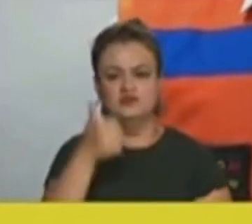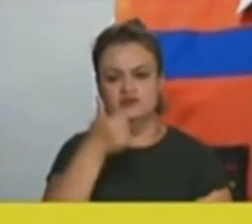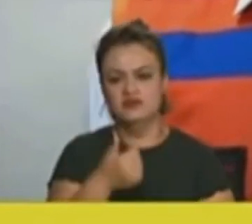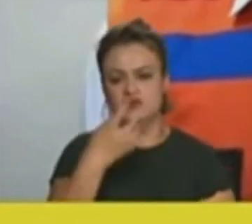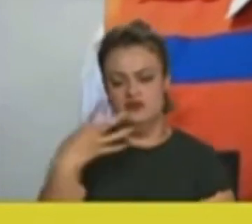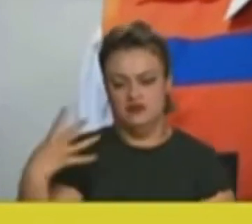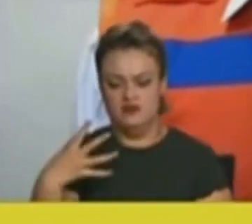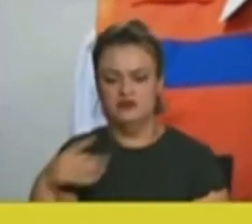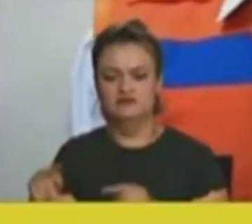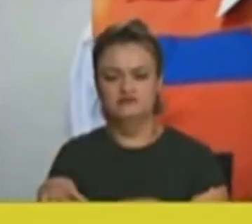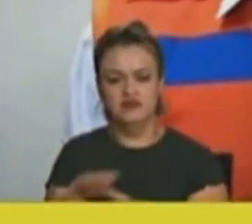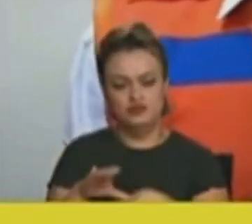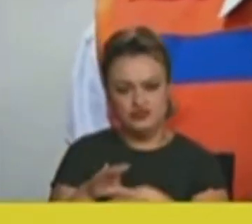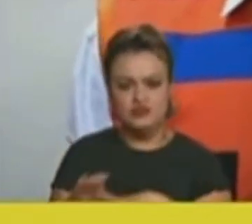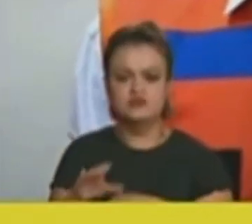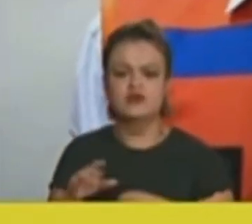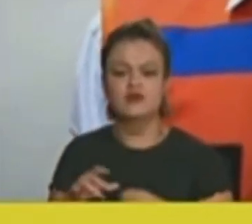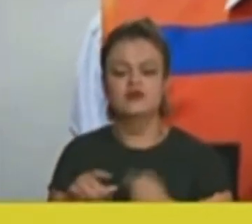168, Article